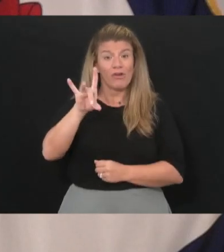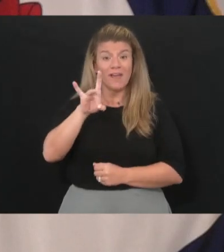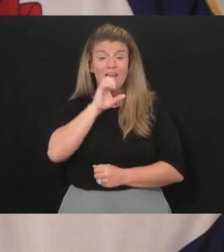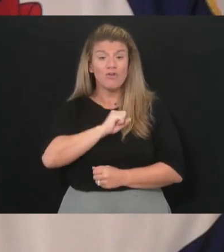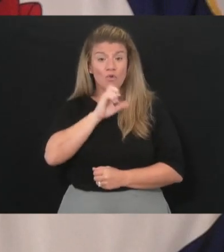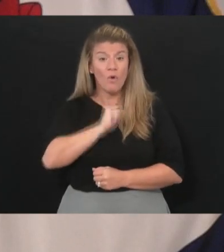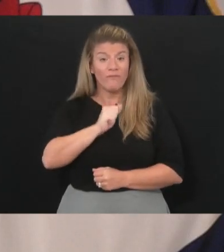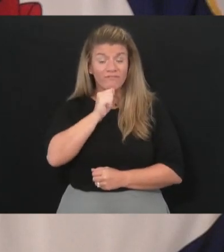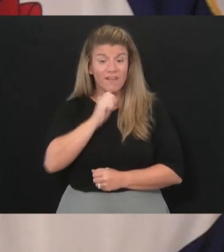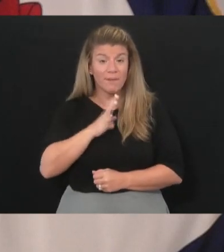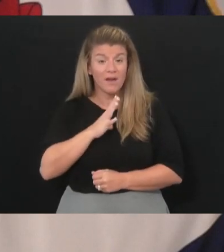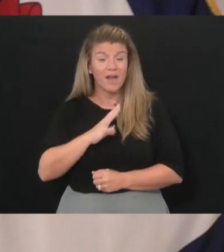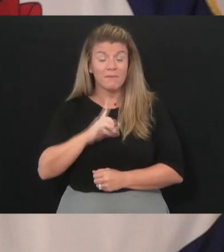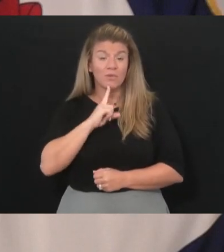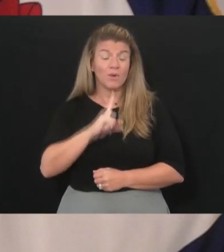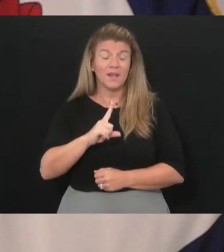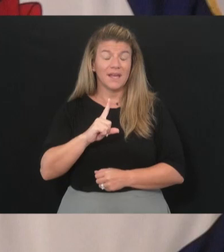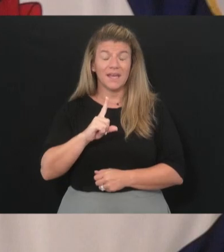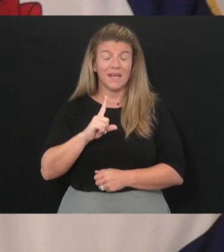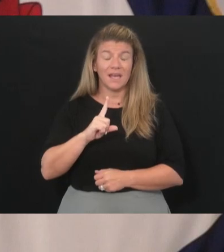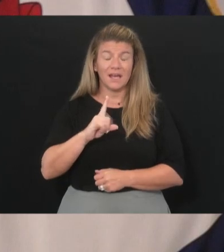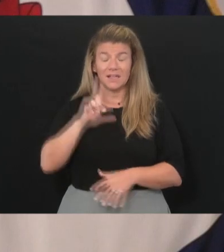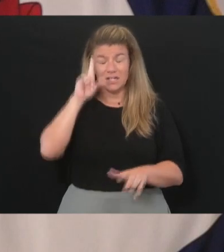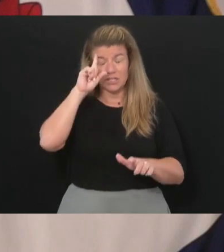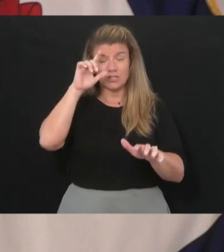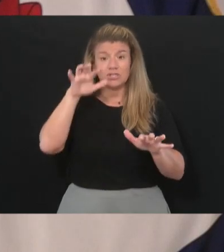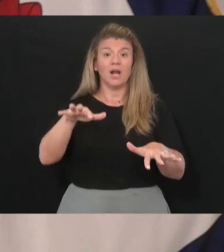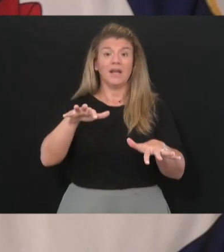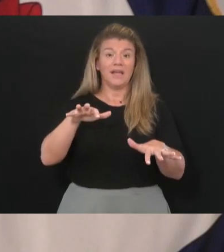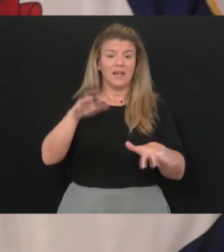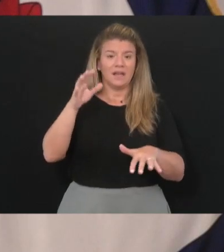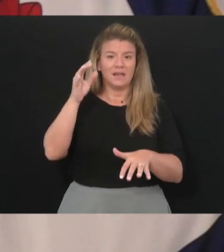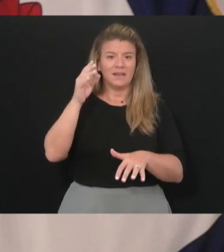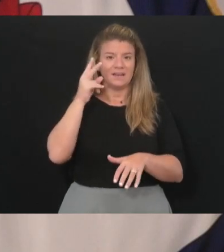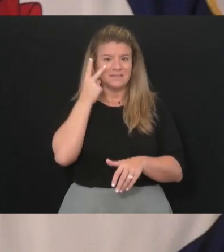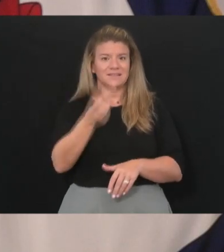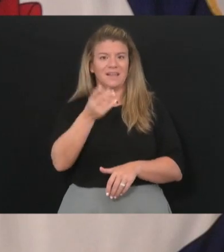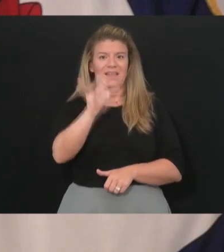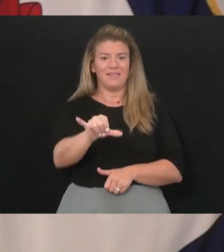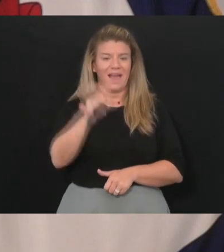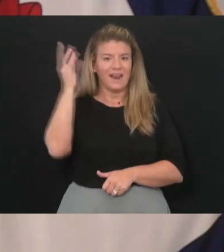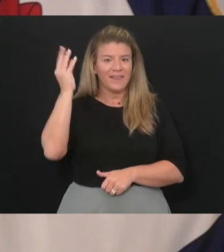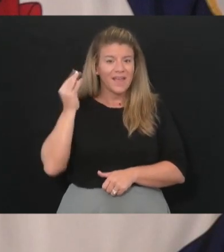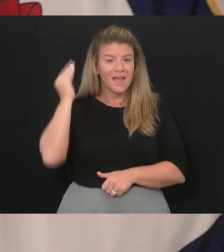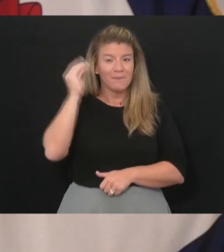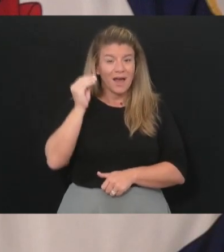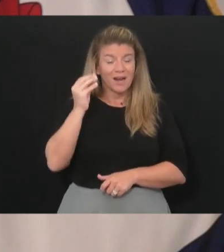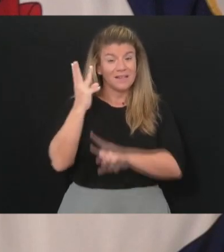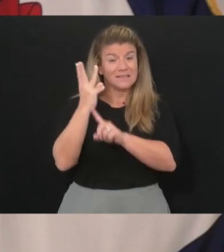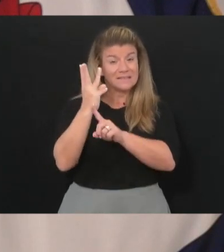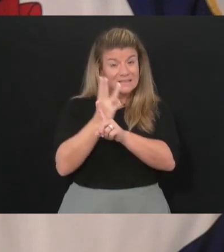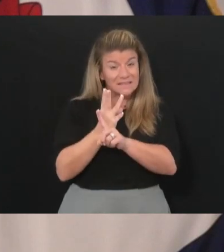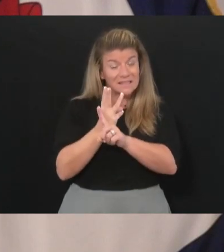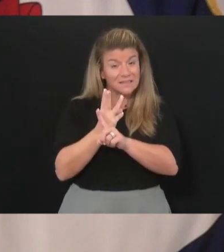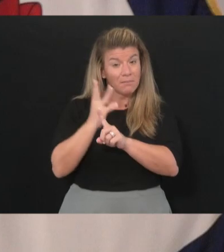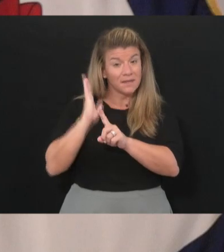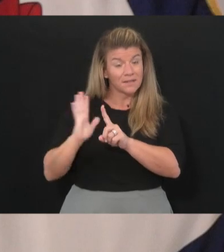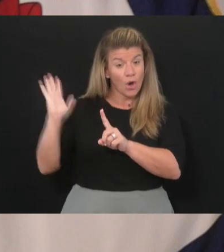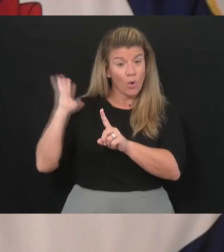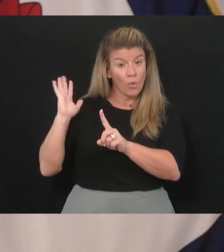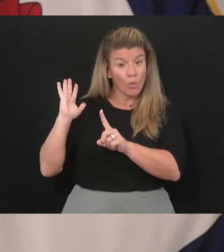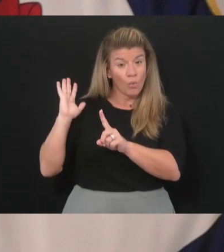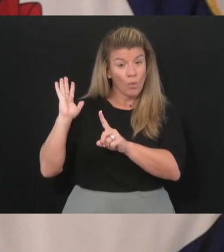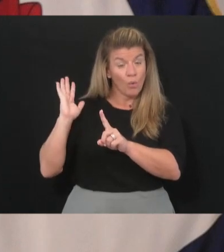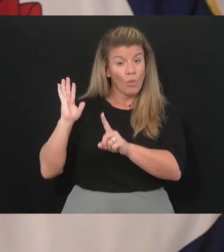it's just staggering to think about. That 6 months ago, in